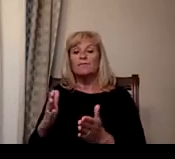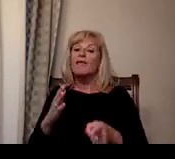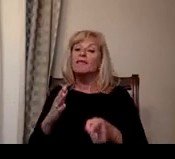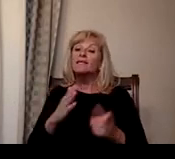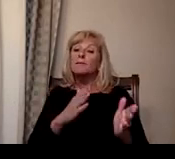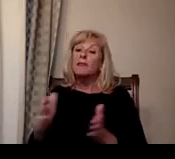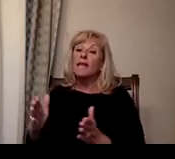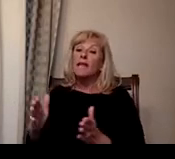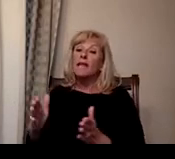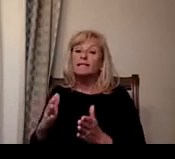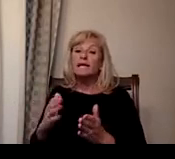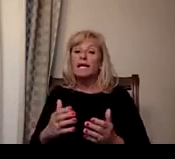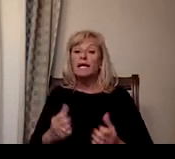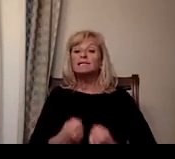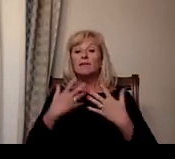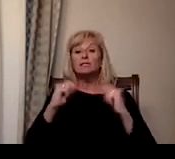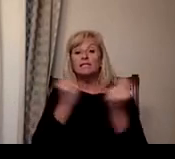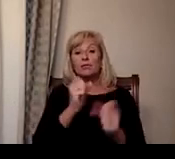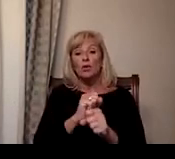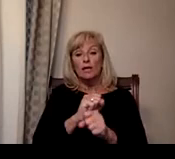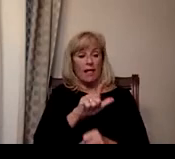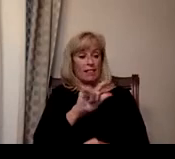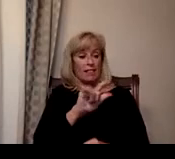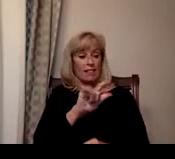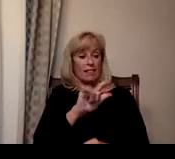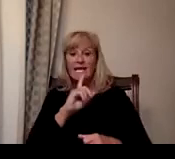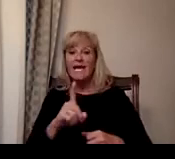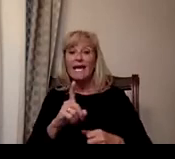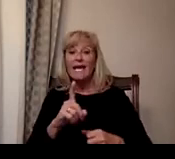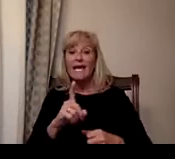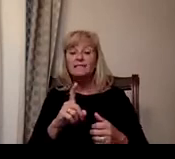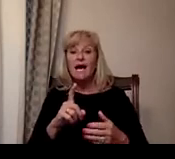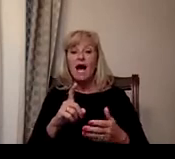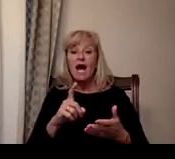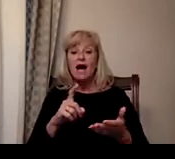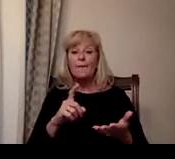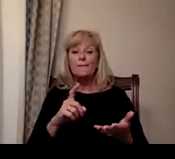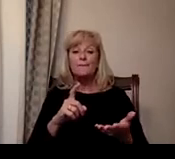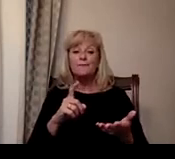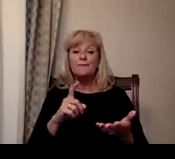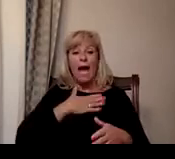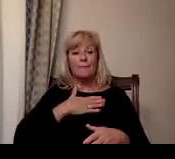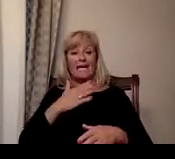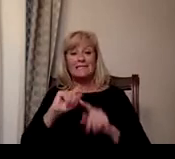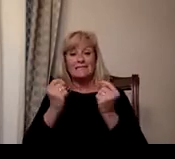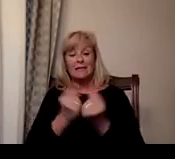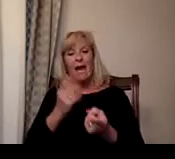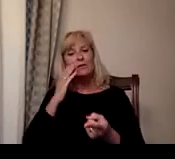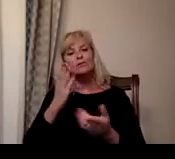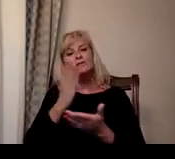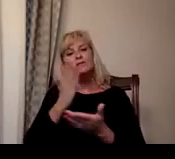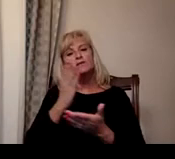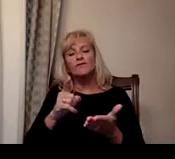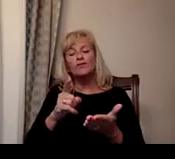teamwork. Lisa here is a consultant on my team. Again, for those of you that just joined, or I know some people joined in the middle, you've been watching